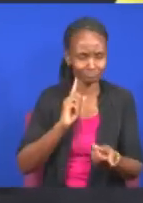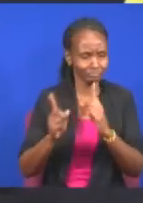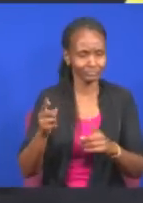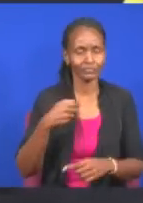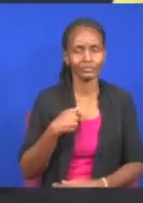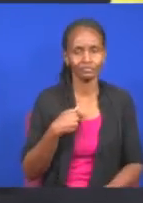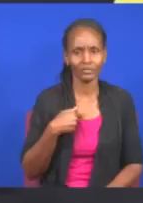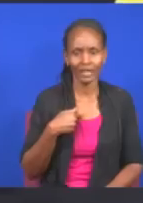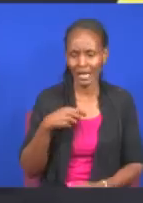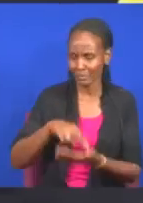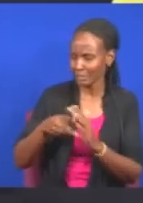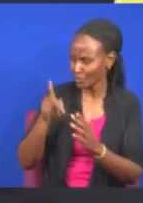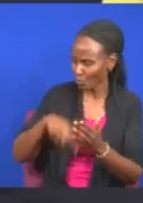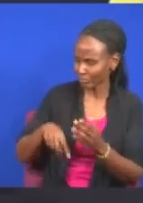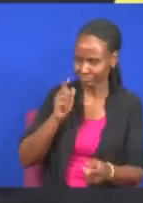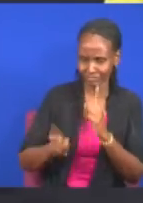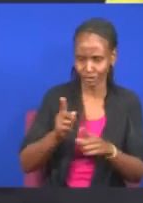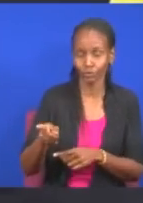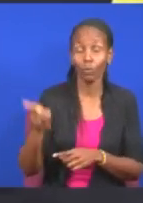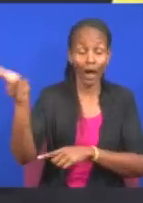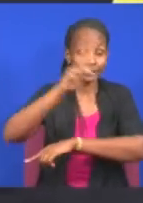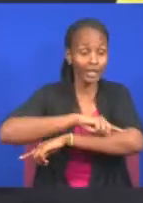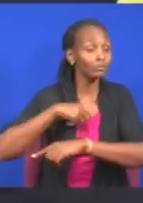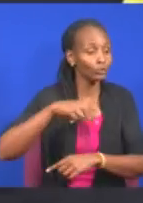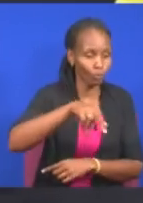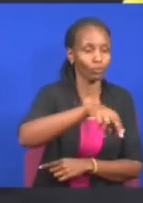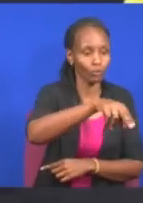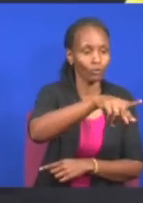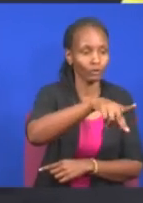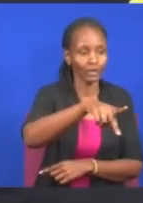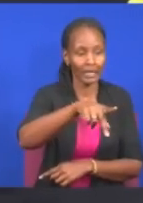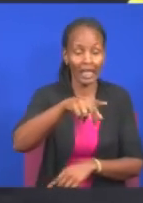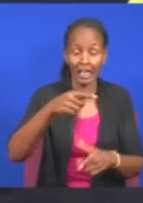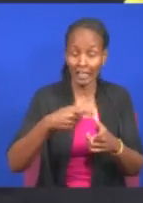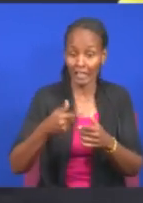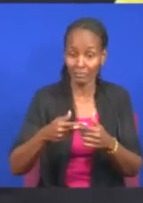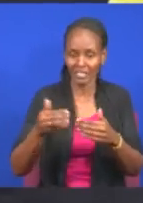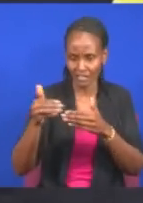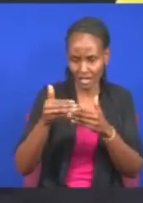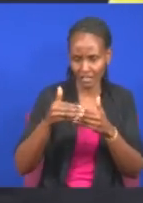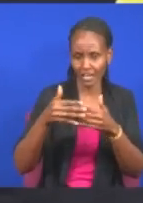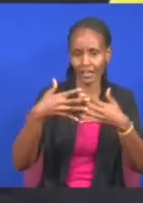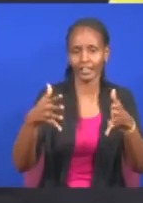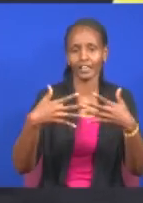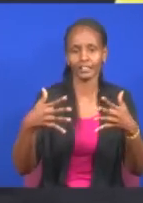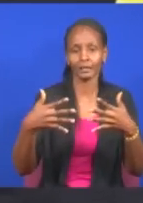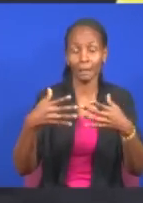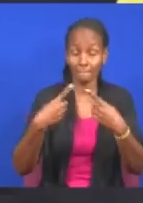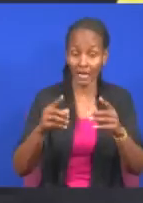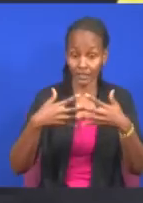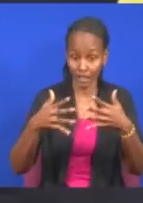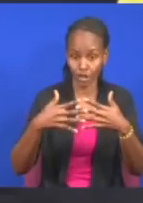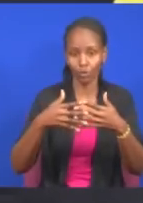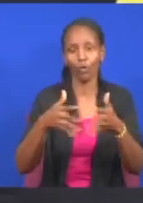mean, chased you? You know, yeah. One day I was walking and I came by the gate, but the gate was open. And